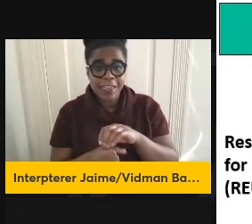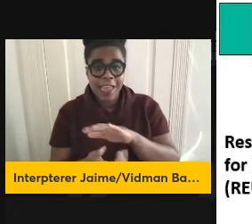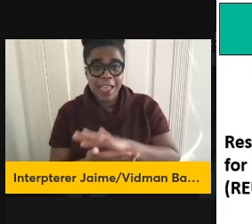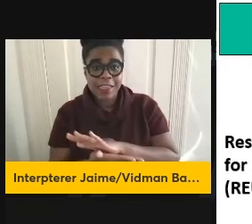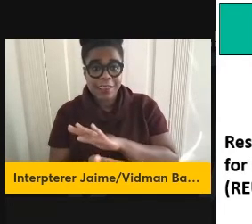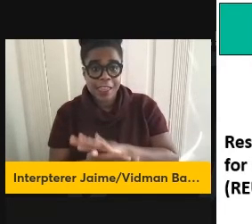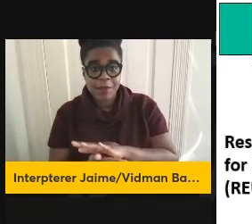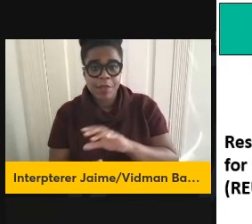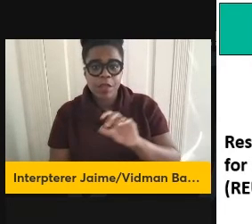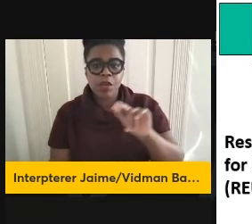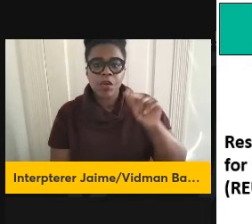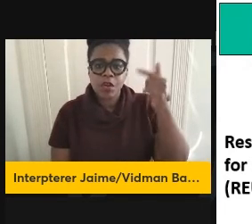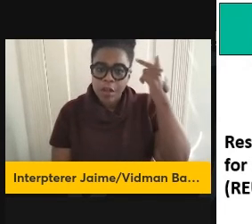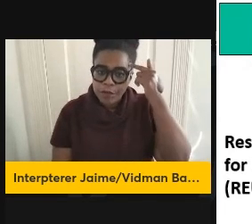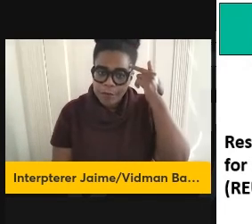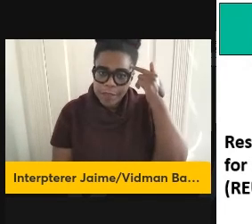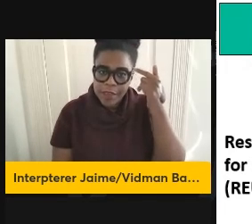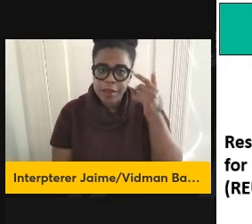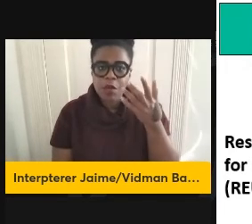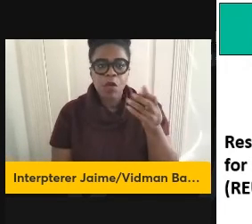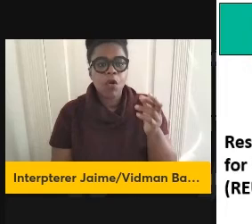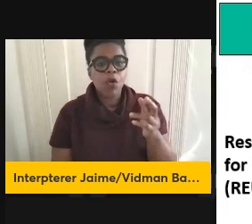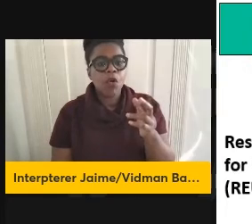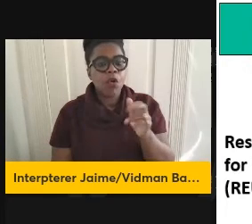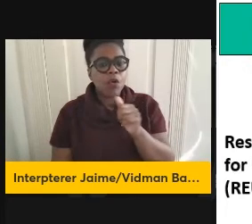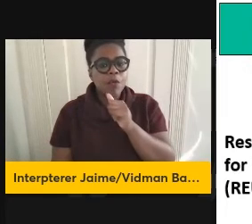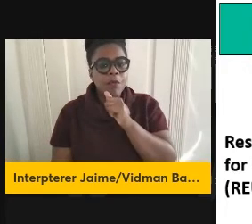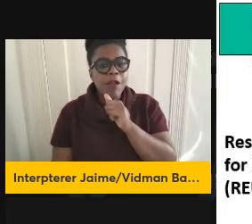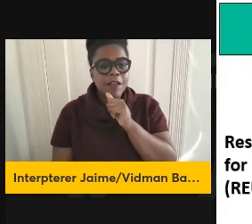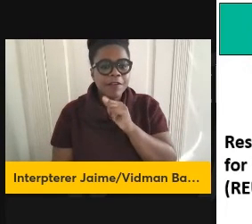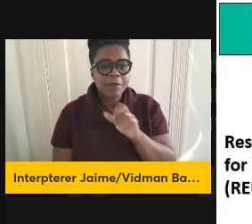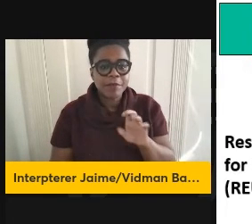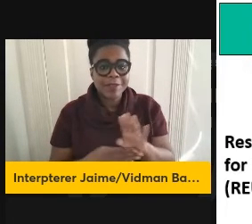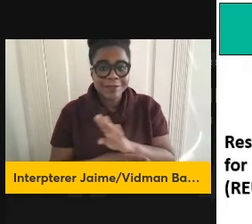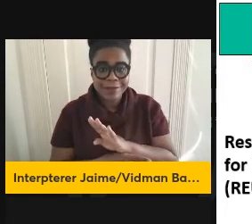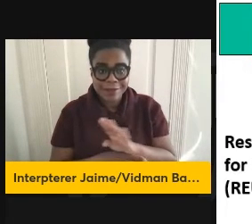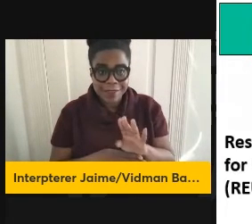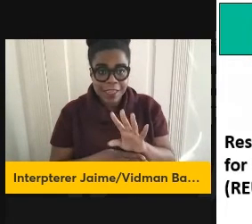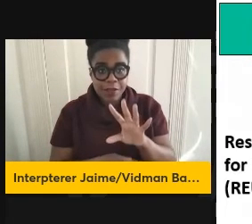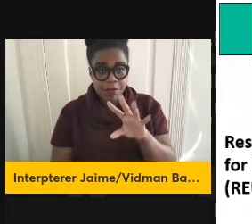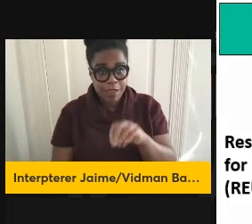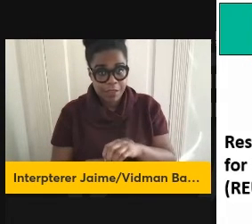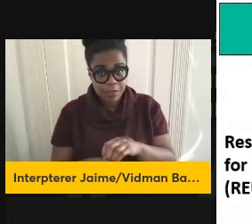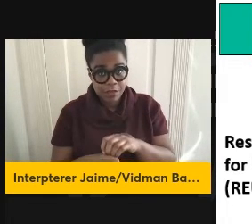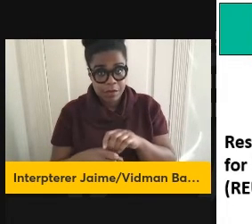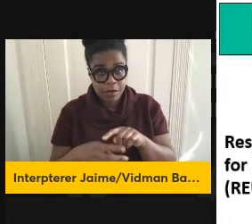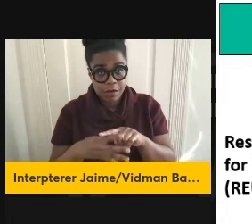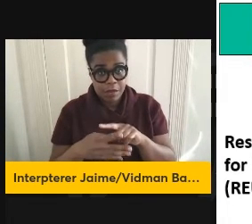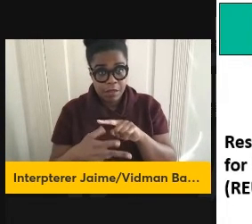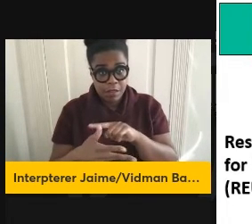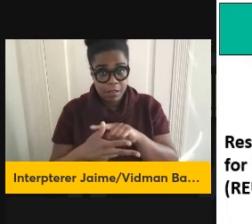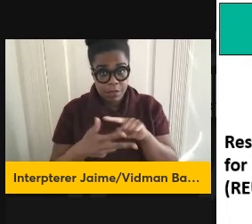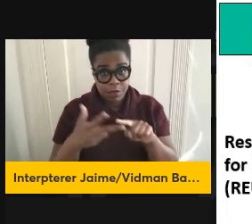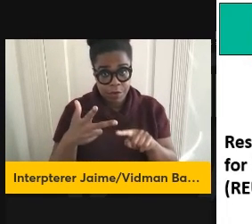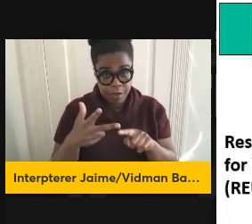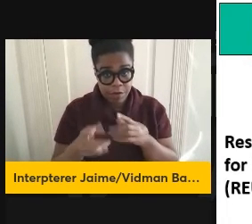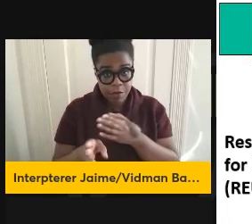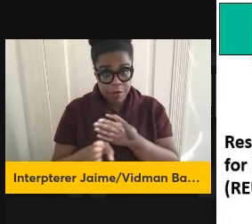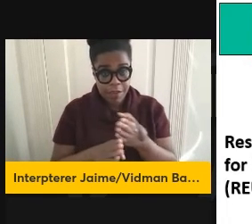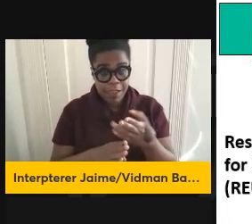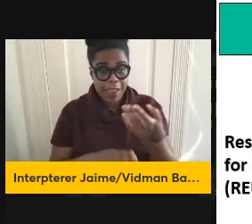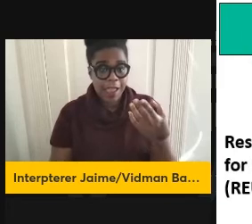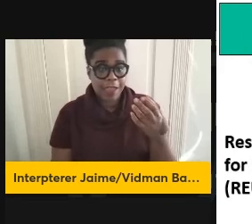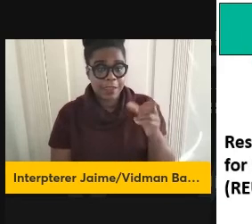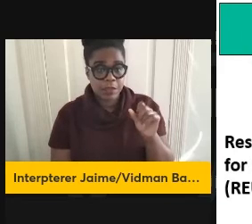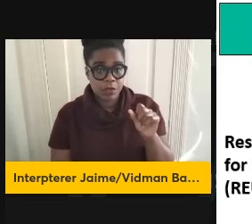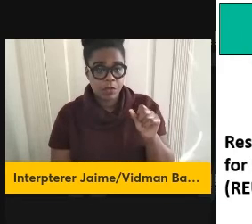government position or the private sector, and you want to enter those careers at the highest level,